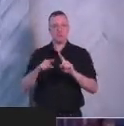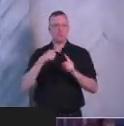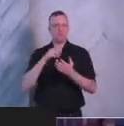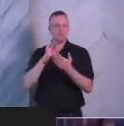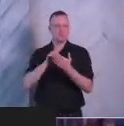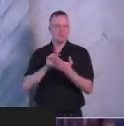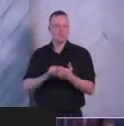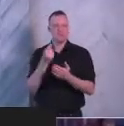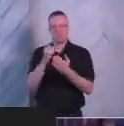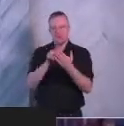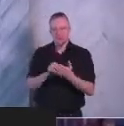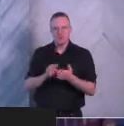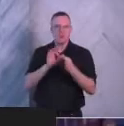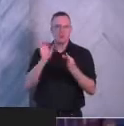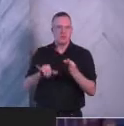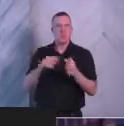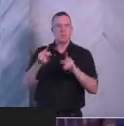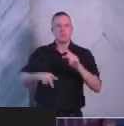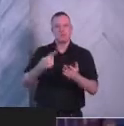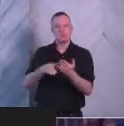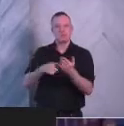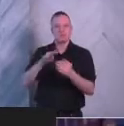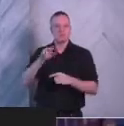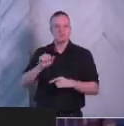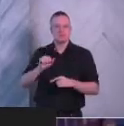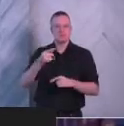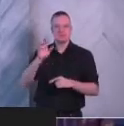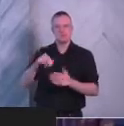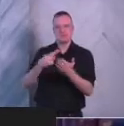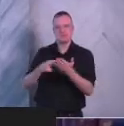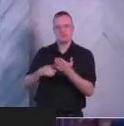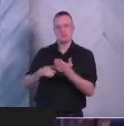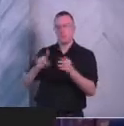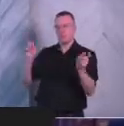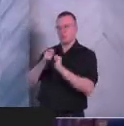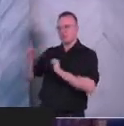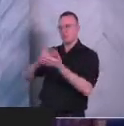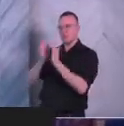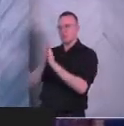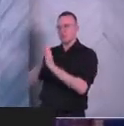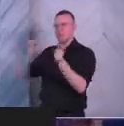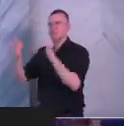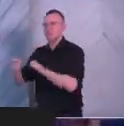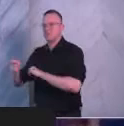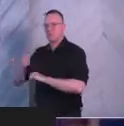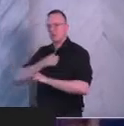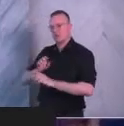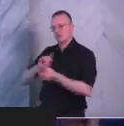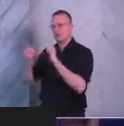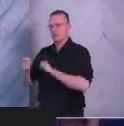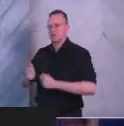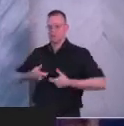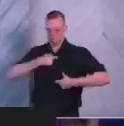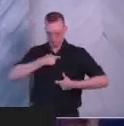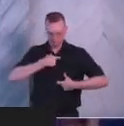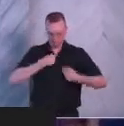that, people are talking about media. Gary mentioned, be the change you wish to see in the world. It's on my necklace that I've been wearing for 22 years,